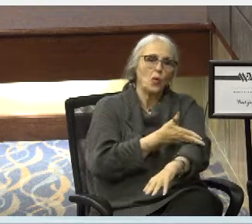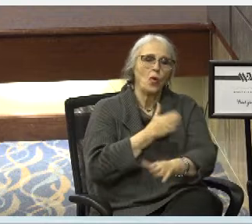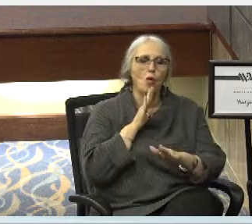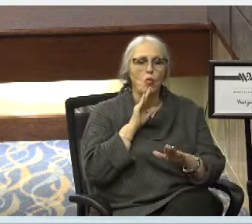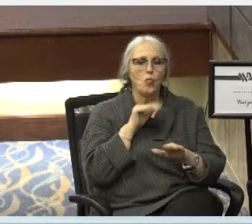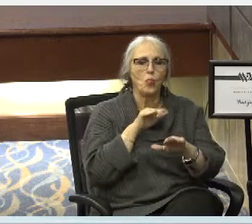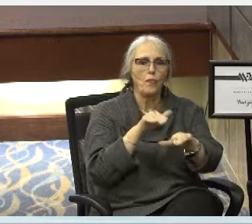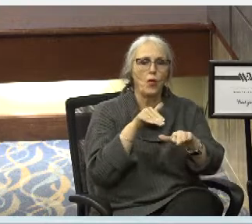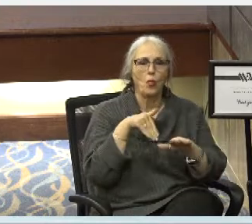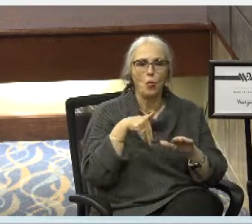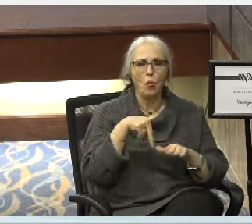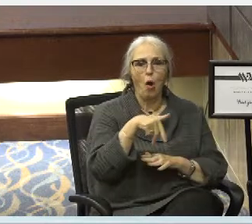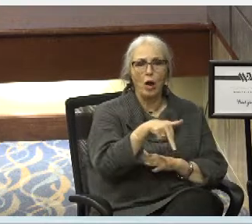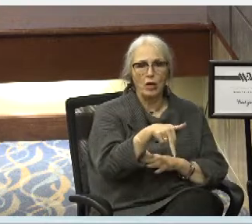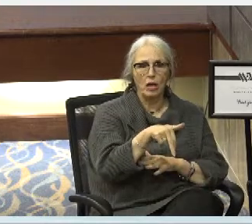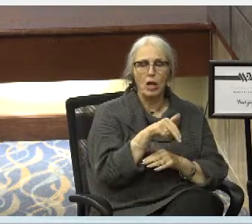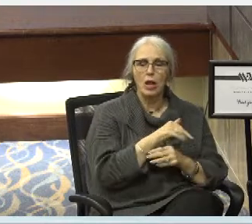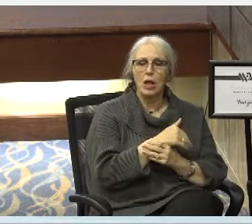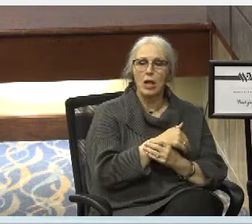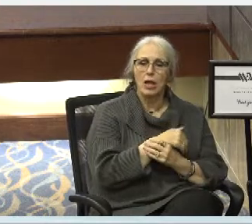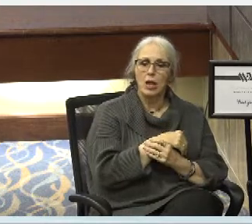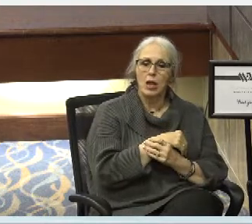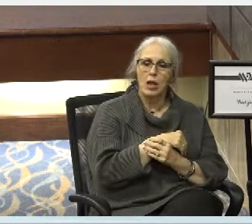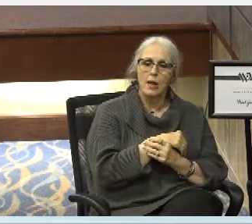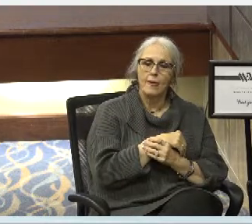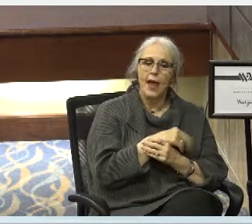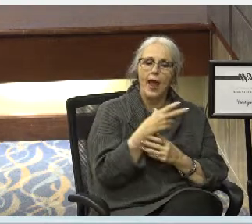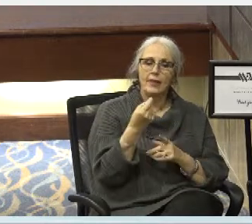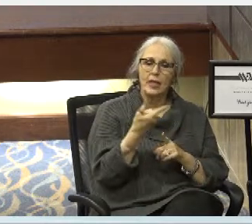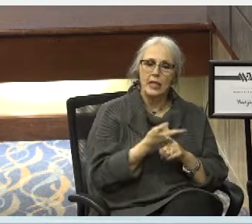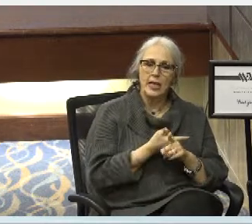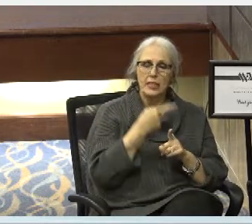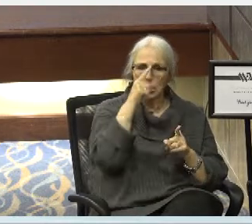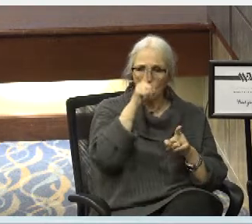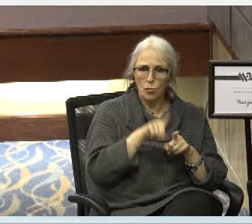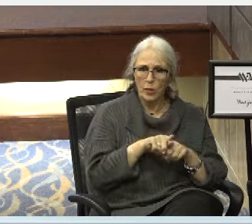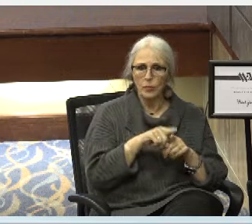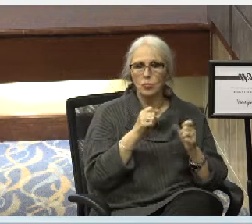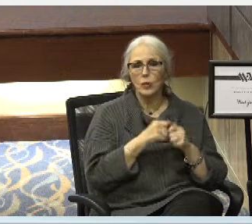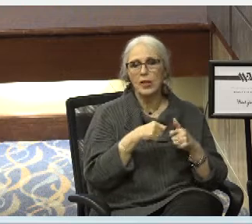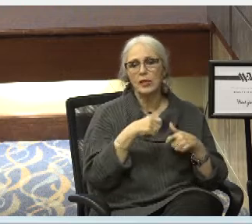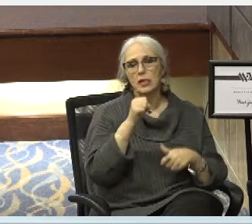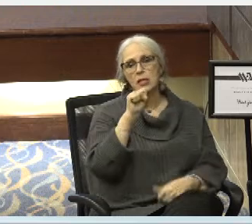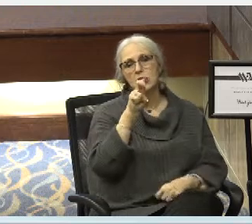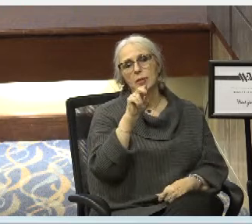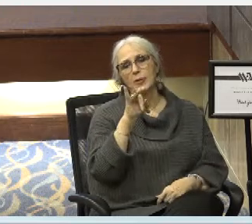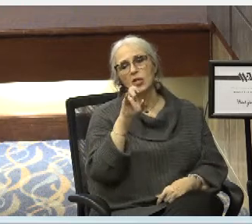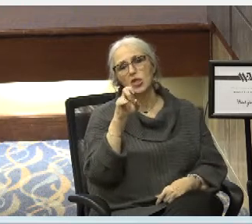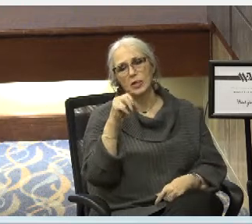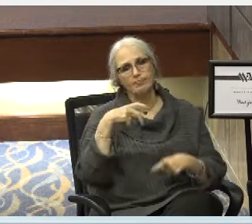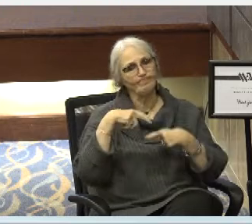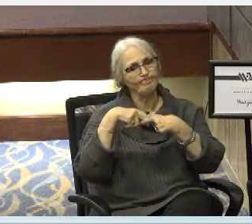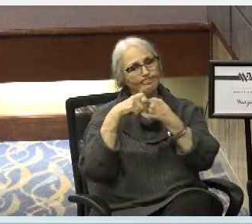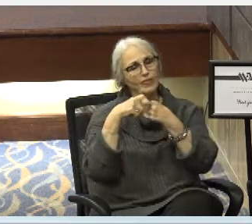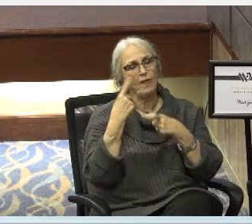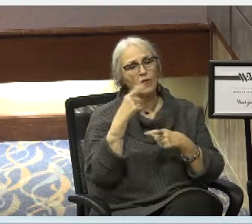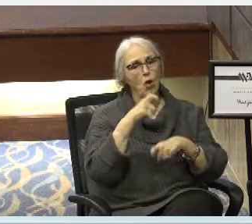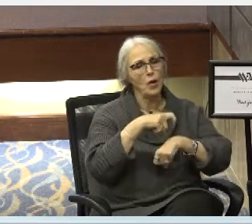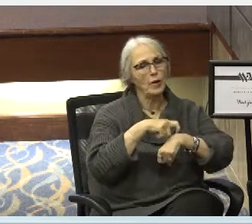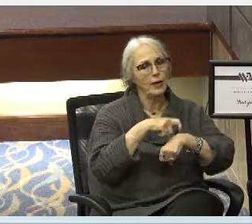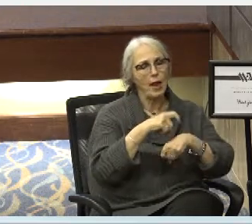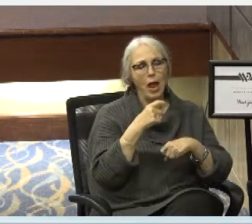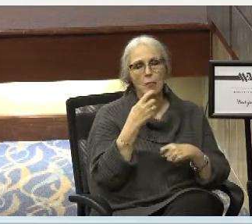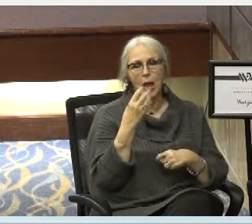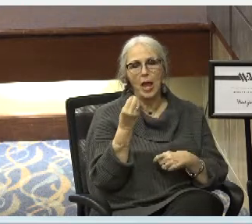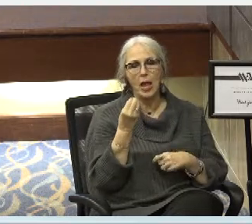also a provision in the Master Development Agreement, also in the Lease Agreement, that there is a suspension or remedy period for